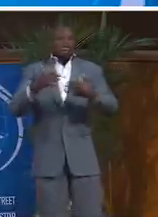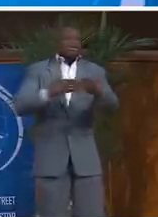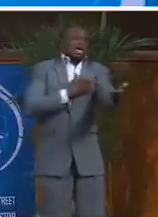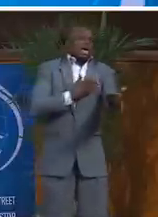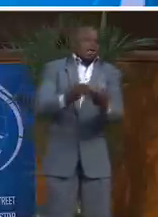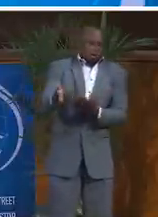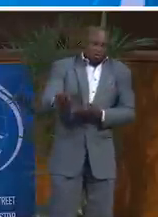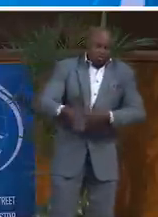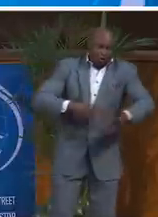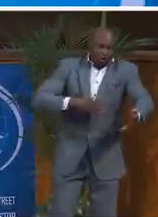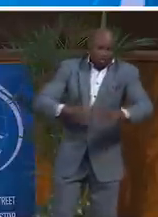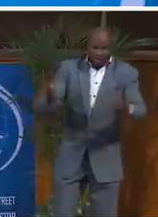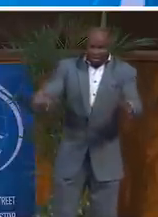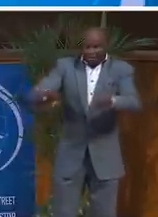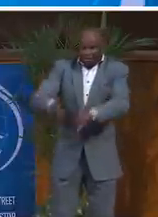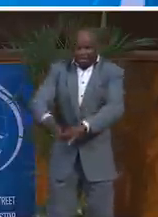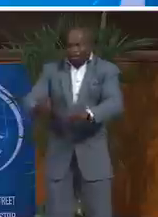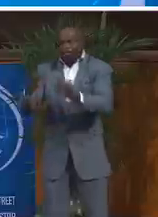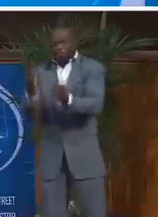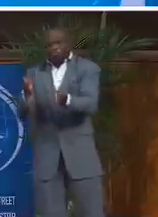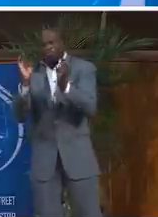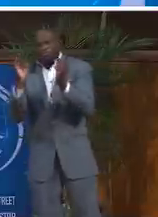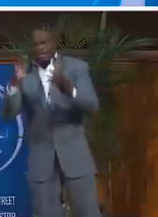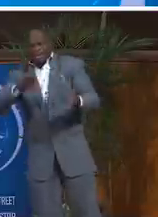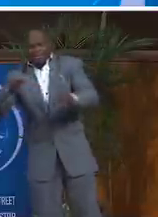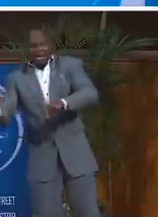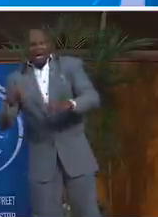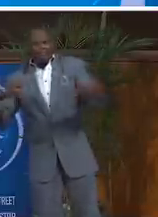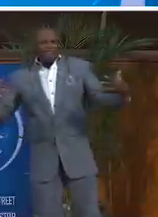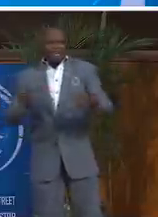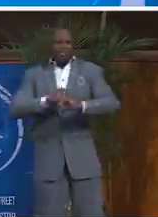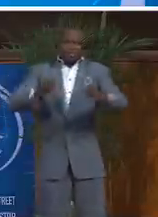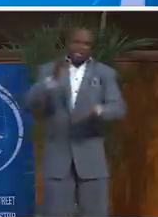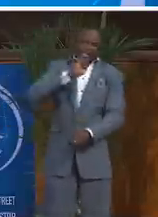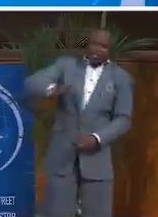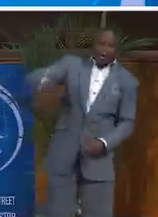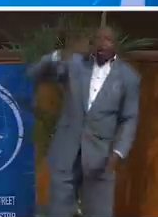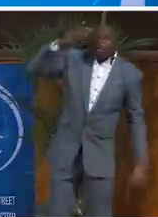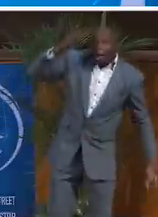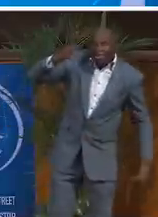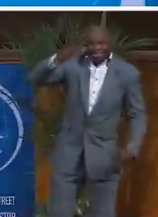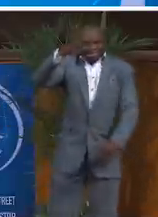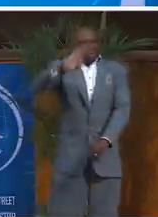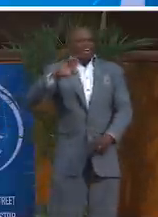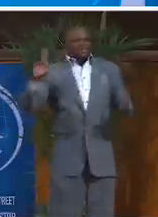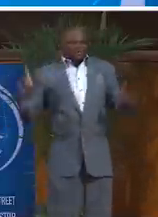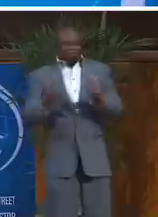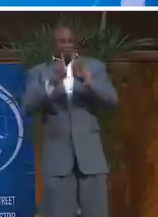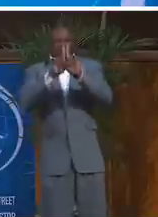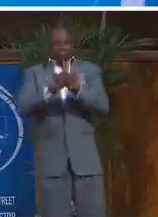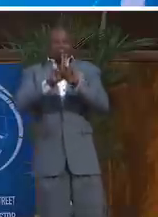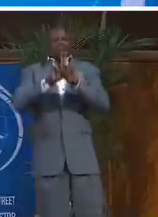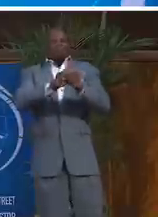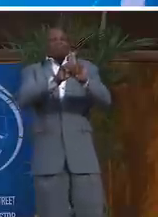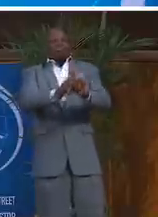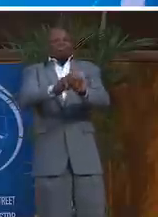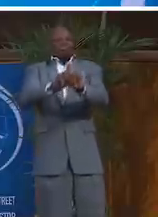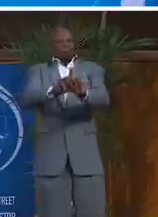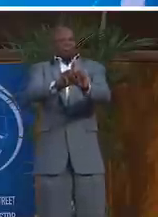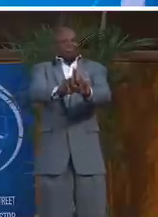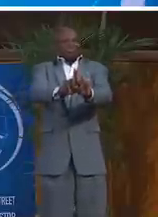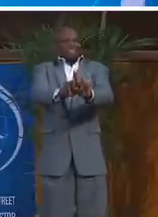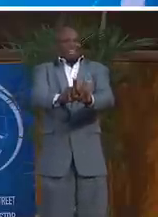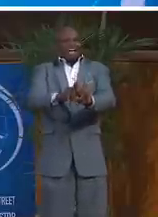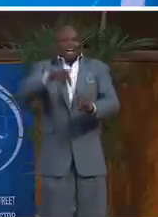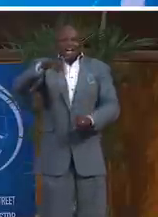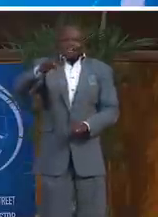though I walk through the valley of the shadow of death, I will fear no evil. Why? Because God is with me. The